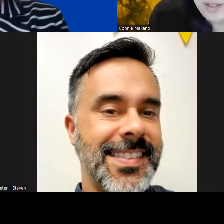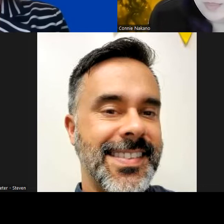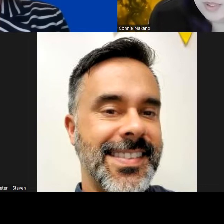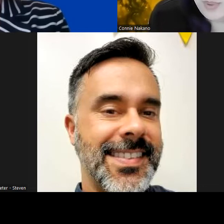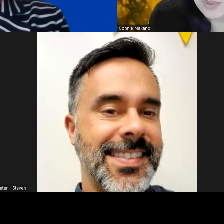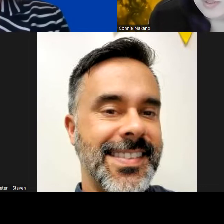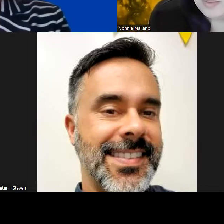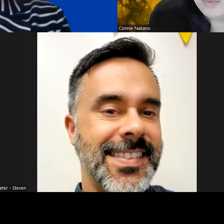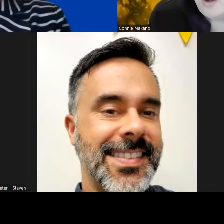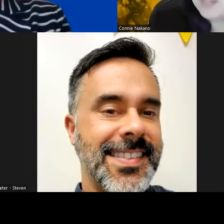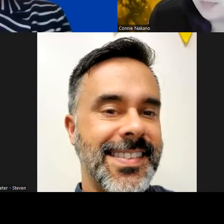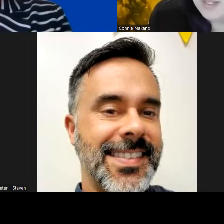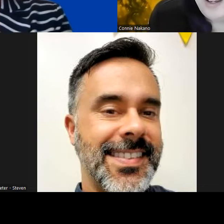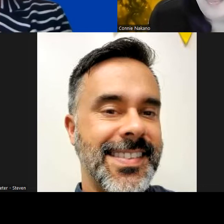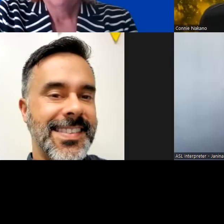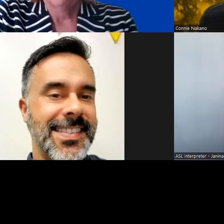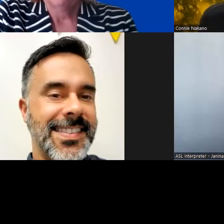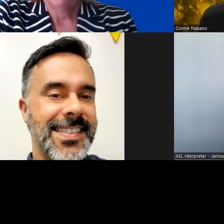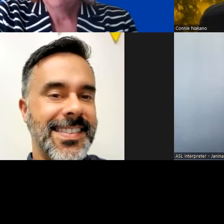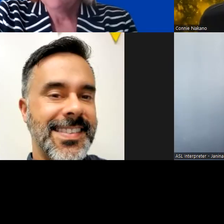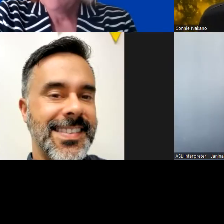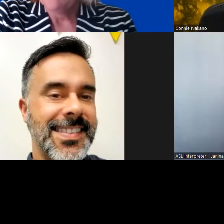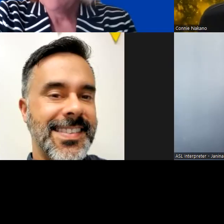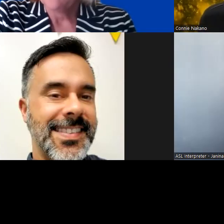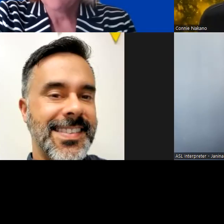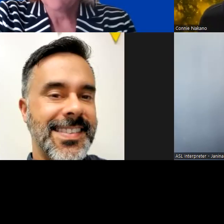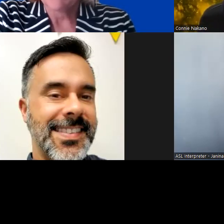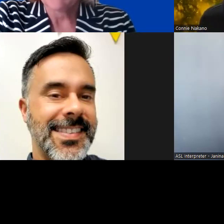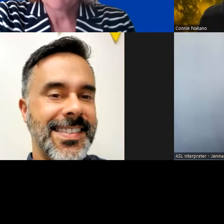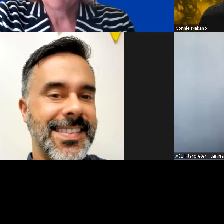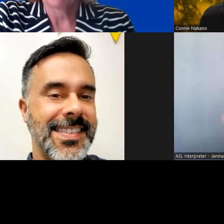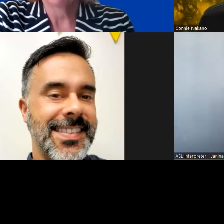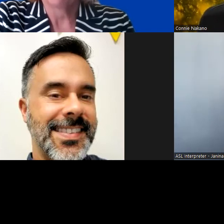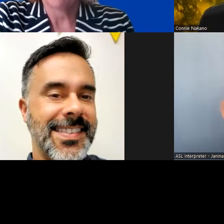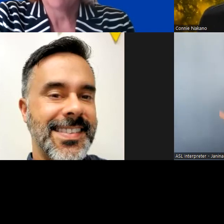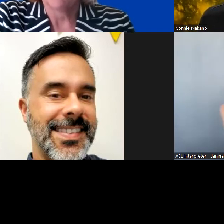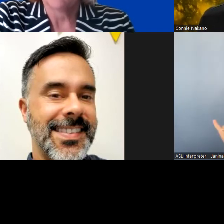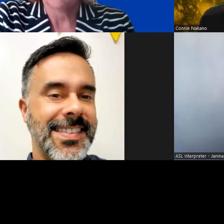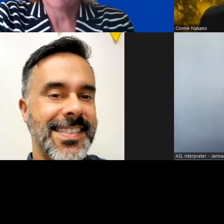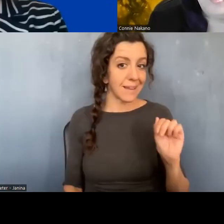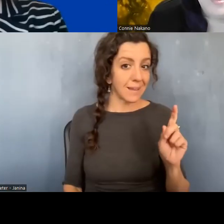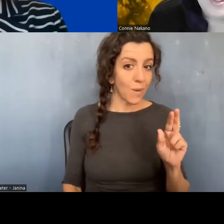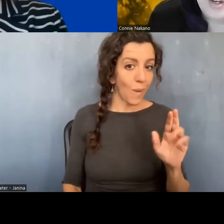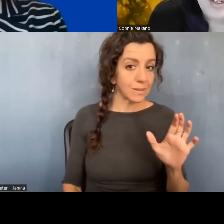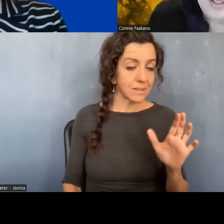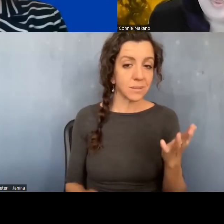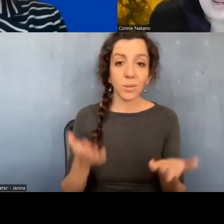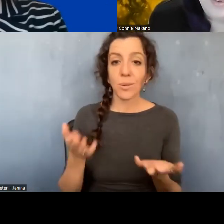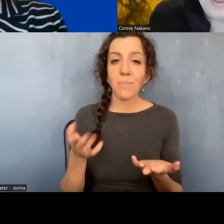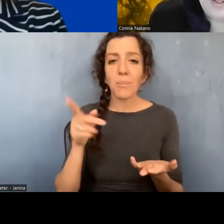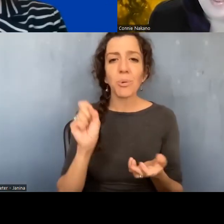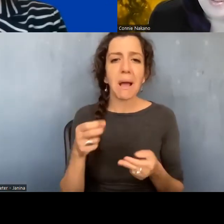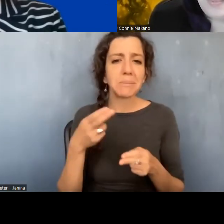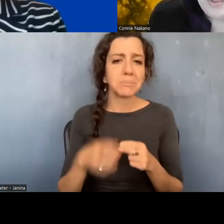town hall, the hubs and spokes concept. What's the difference between that and the ADRC? Maybe we can just touch on it a little bit